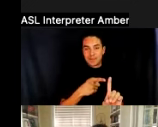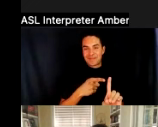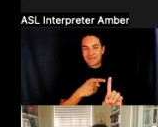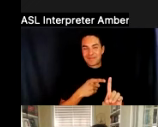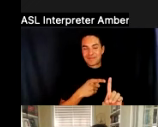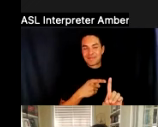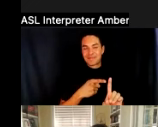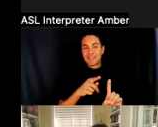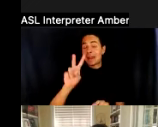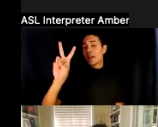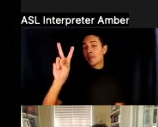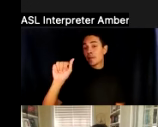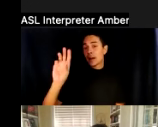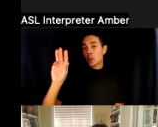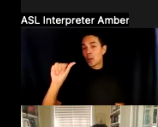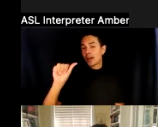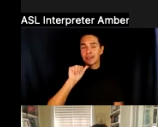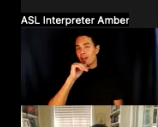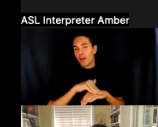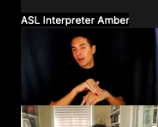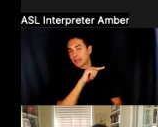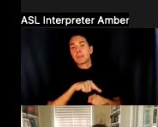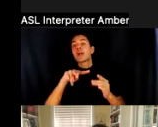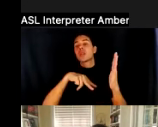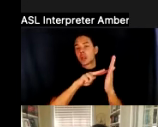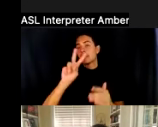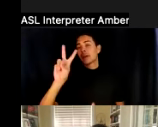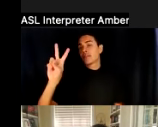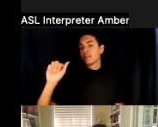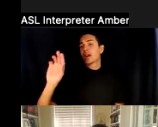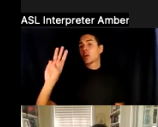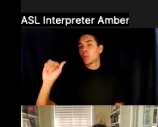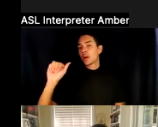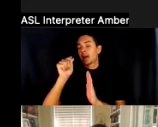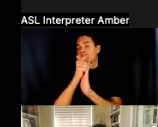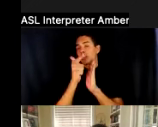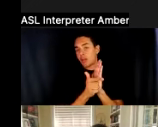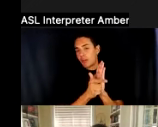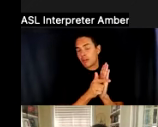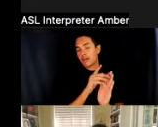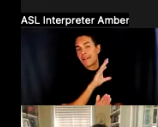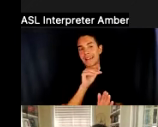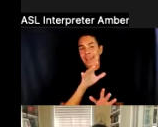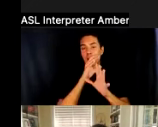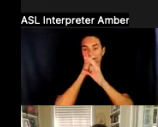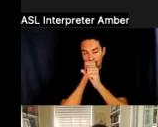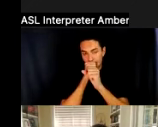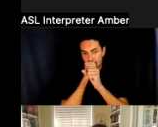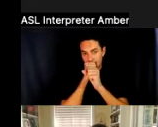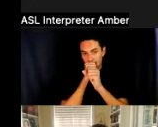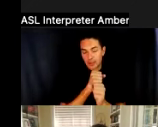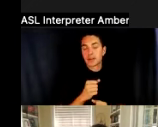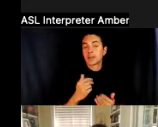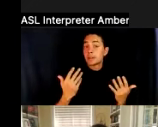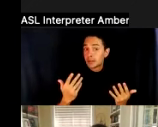don't think the VAWA is on here, but you should look up the VAWA laws and their confidentiality, which